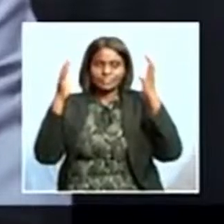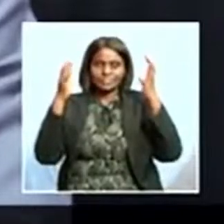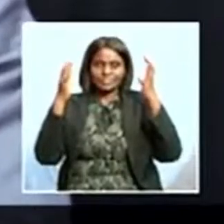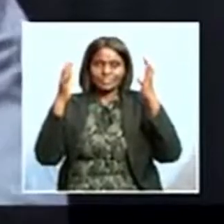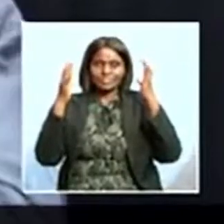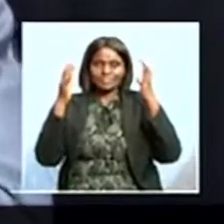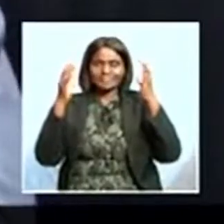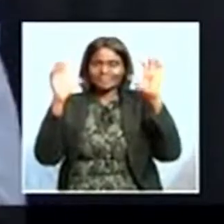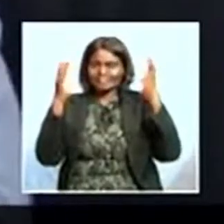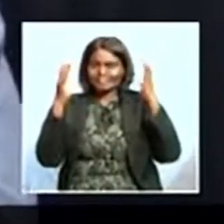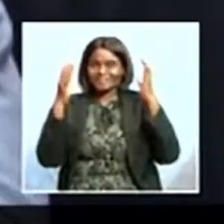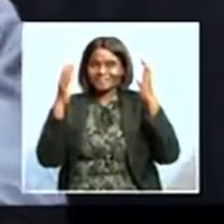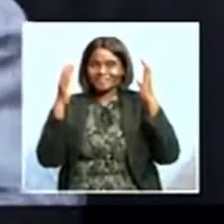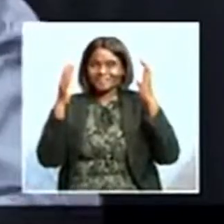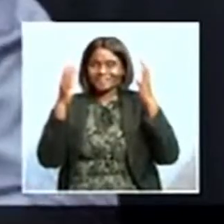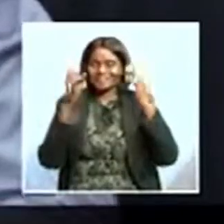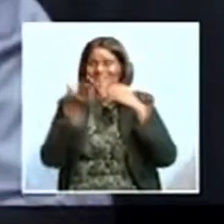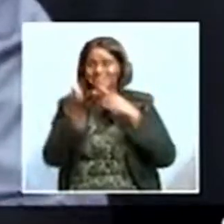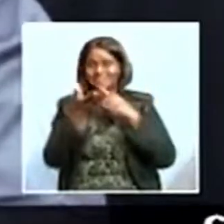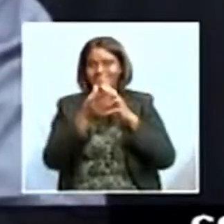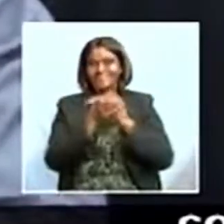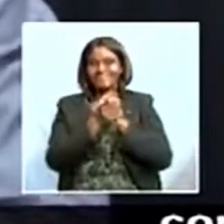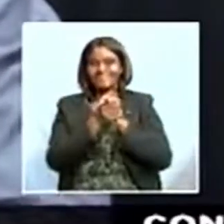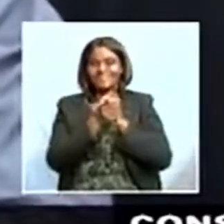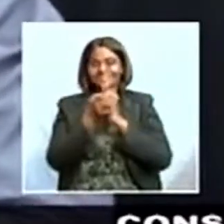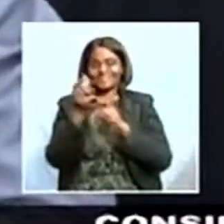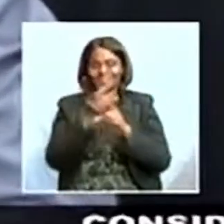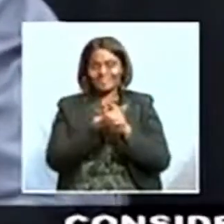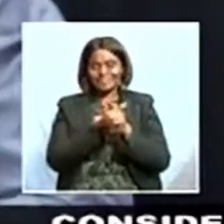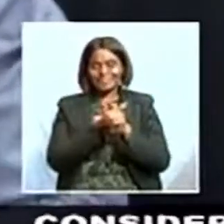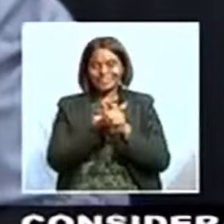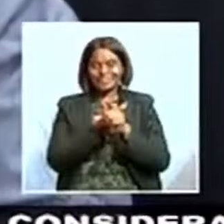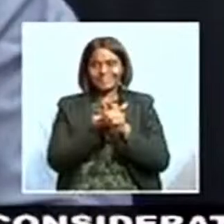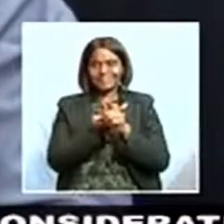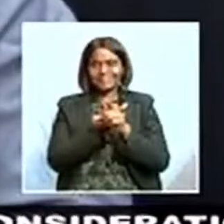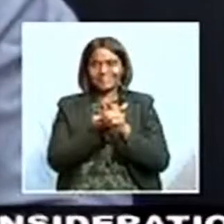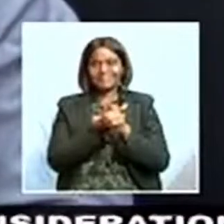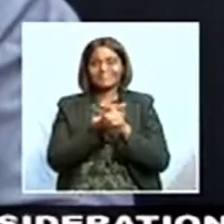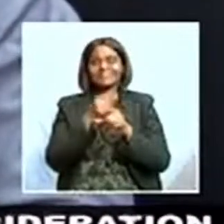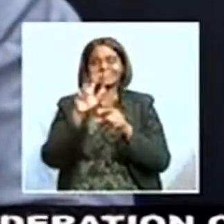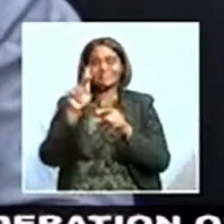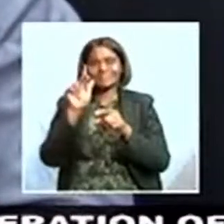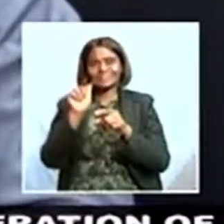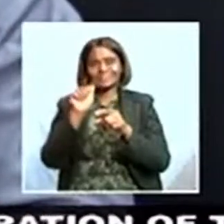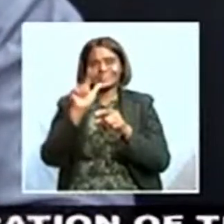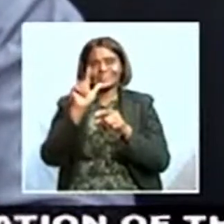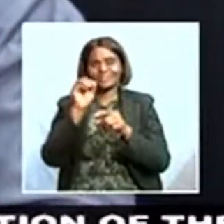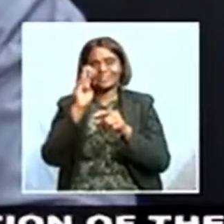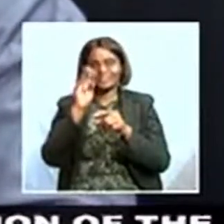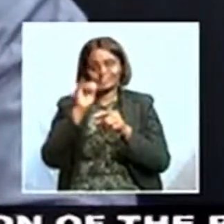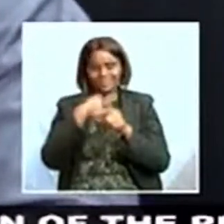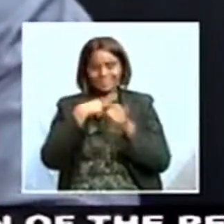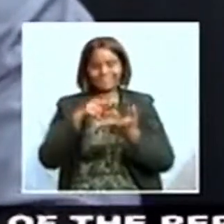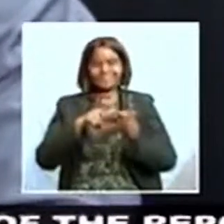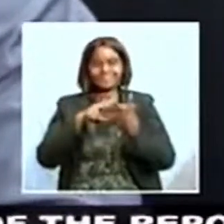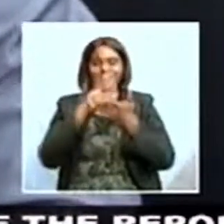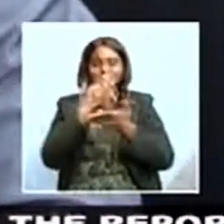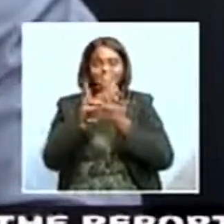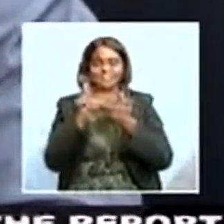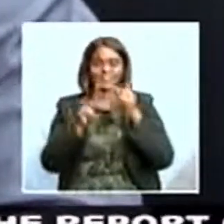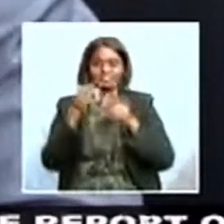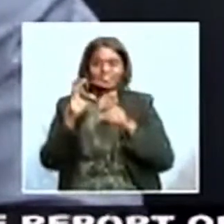know the congratulations where it is going. Coming from Kalaba Pavuma is my name. I represent the good people